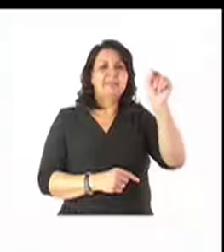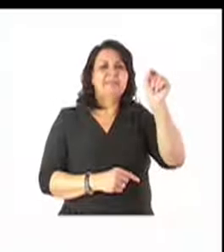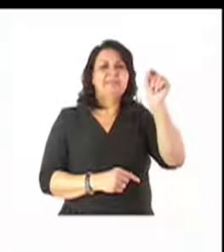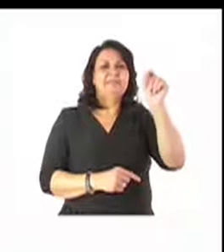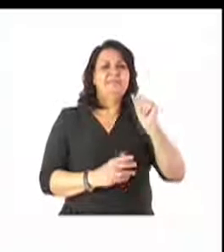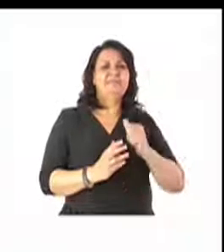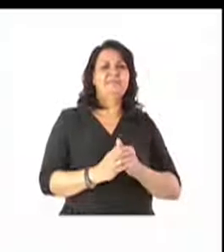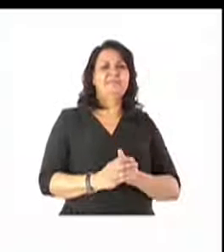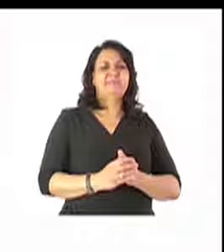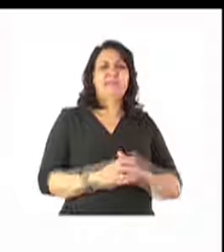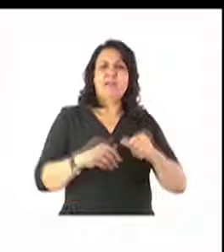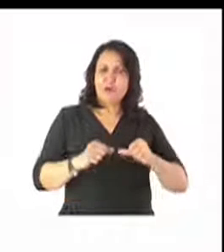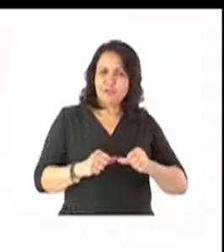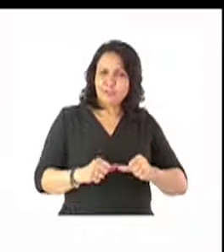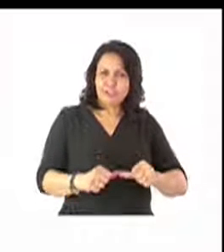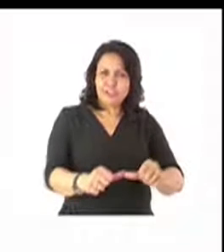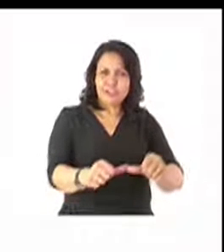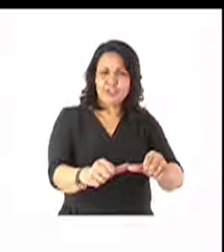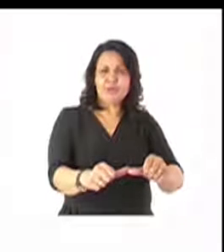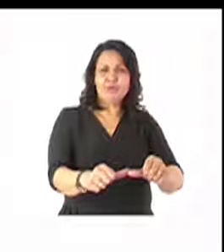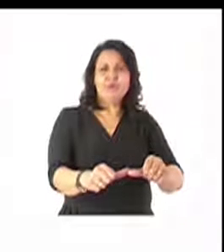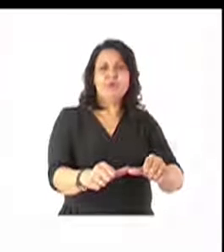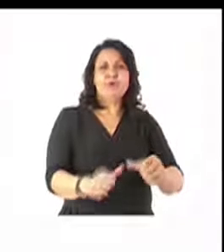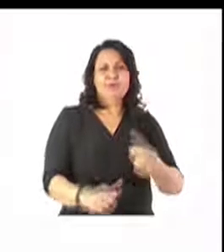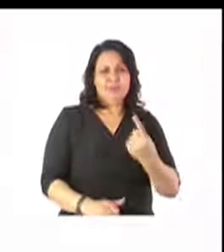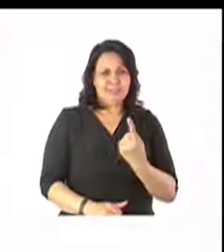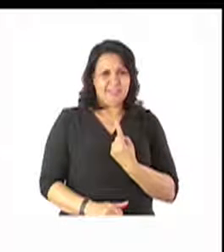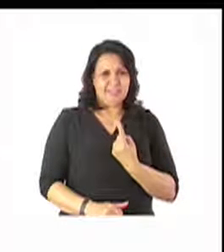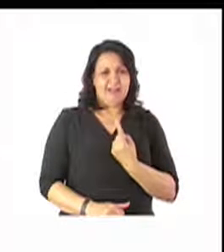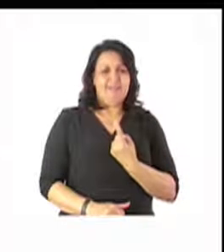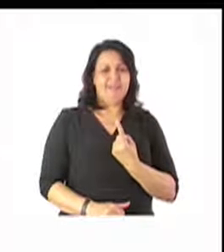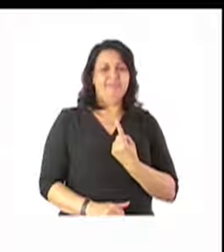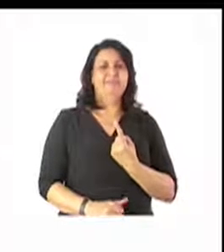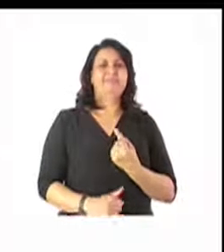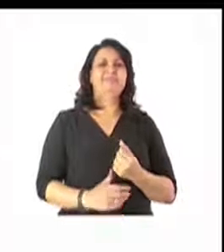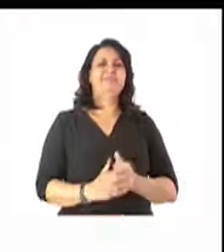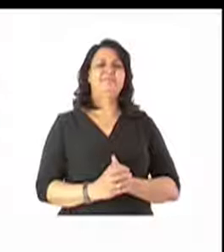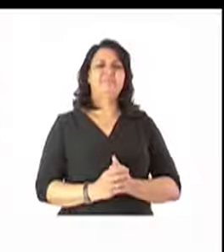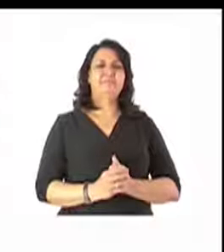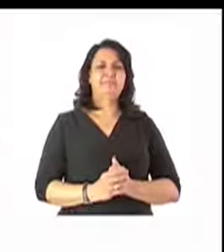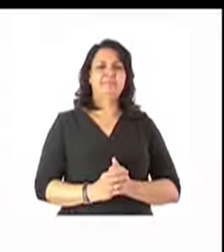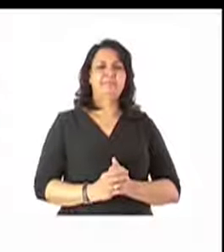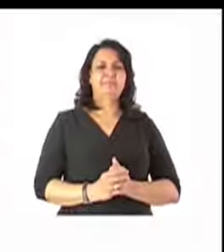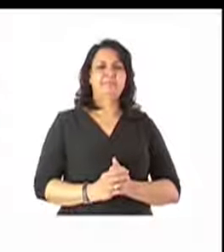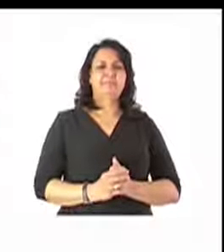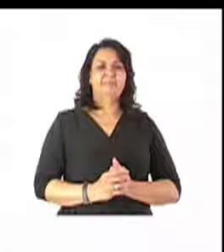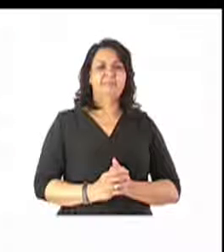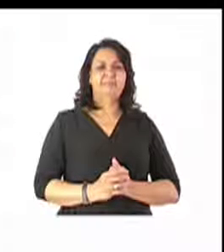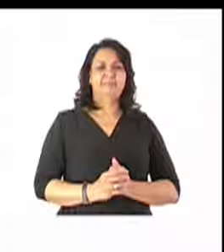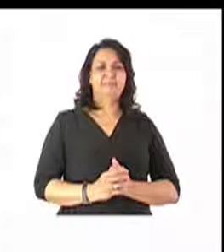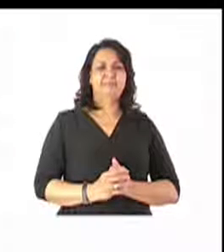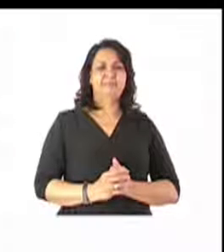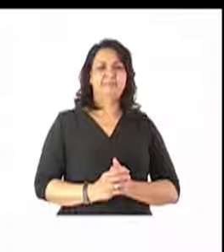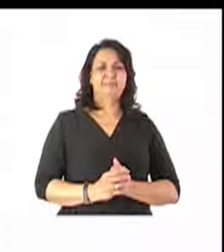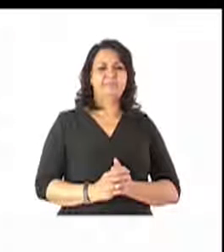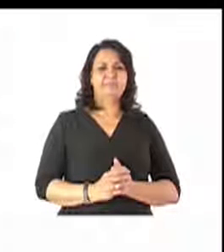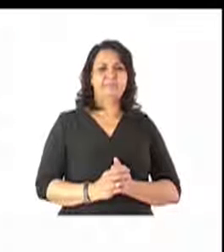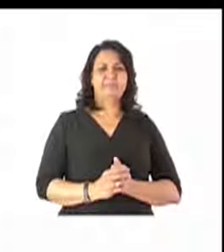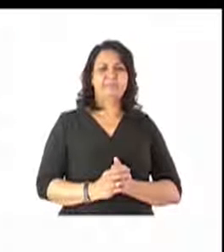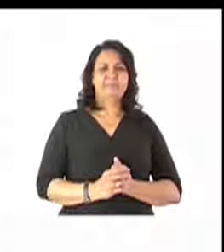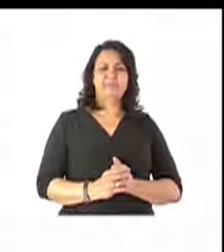the rest of it is at the bottom lower part. There you can practice how to write